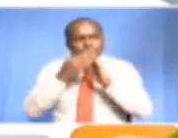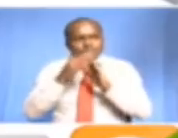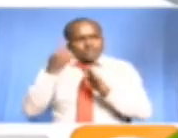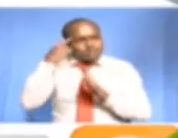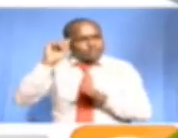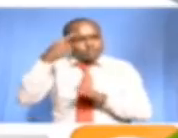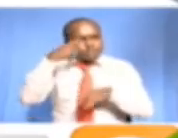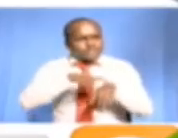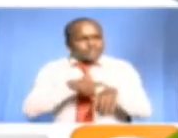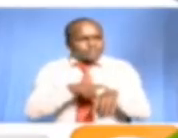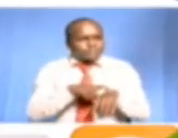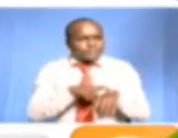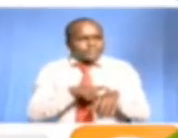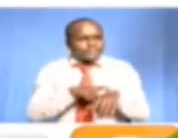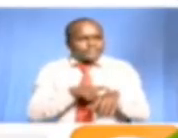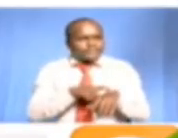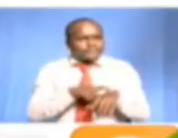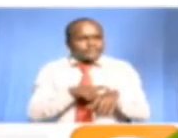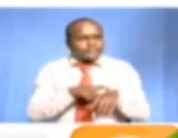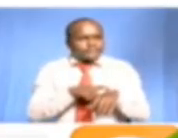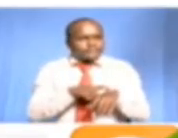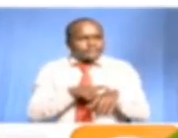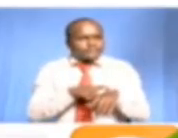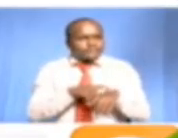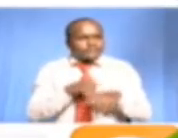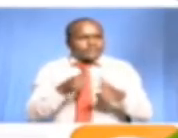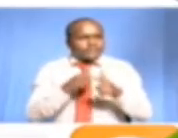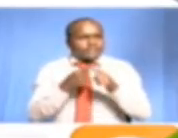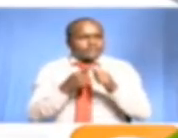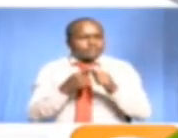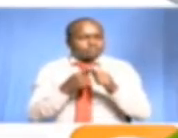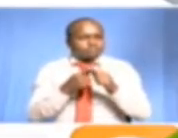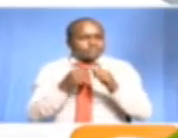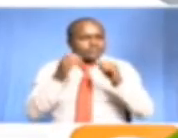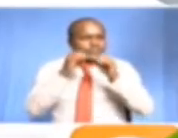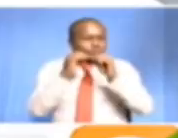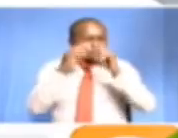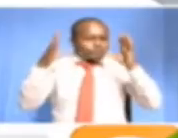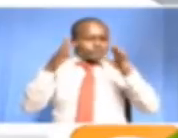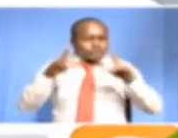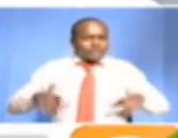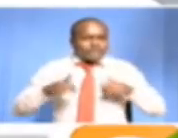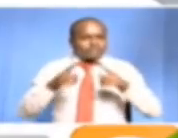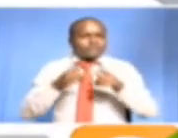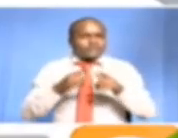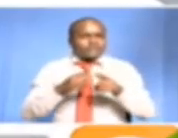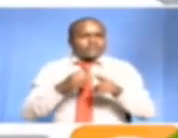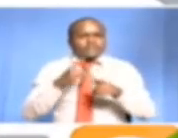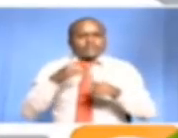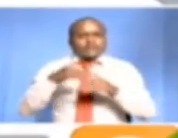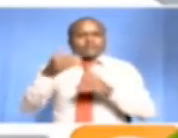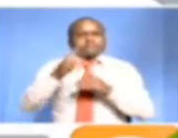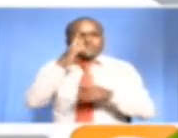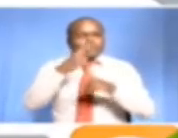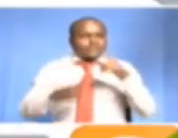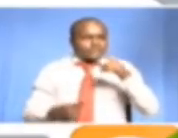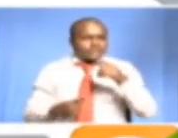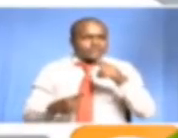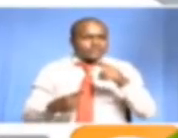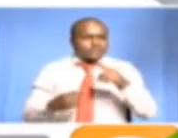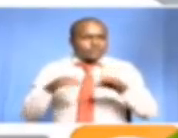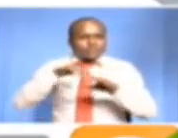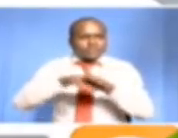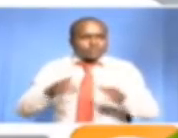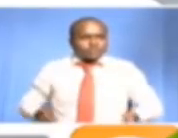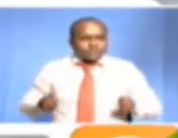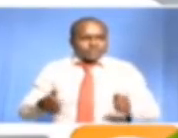time. And then, you know, you envision a life, you know, and then all of a sudden after 1 year and I find myself in a wheelchair. Yeah. I've